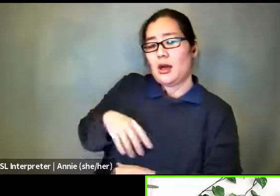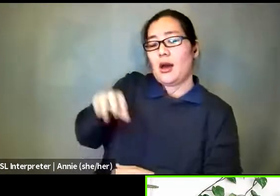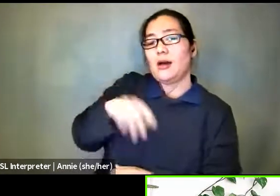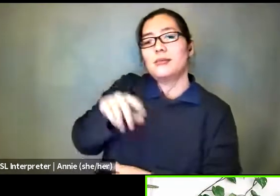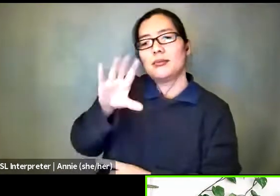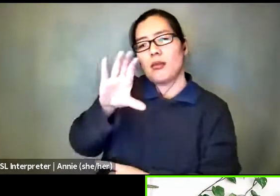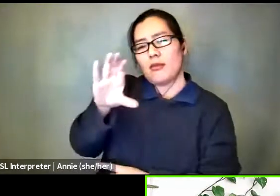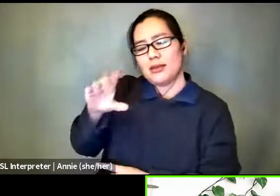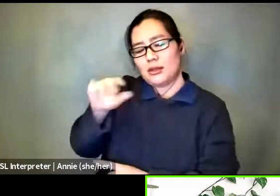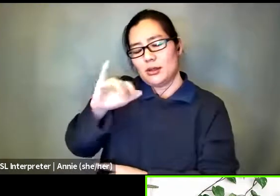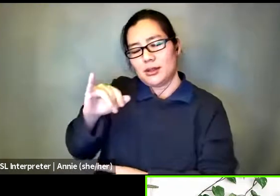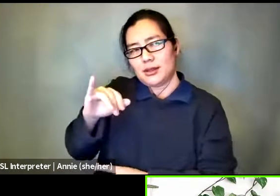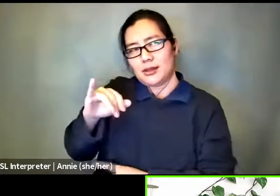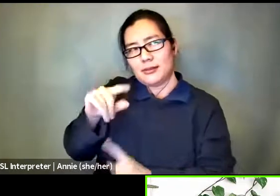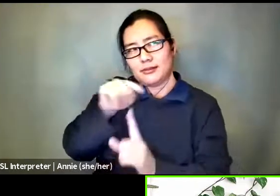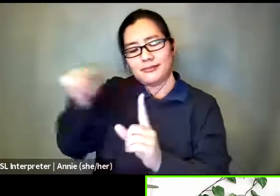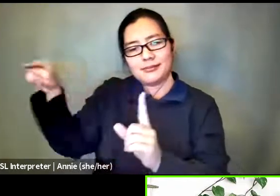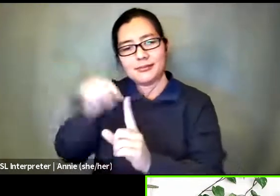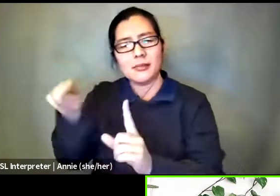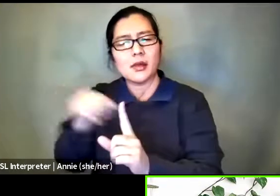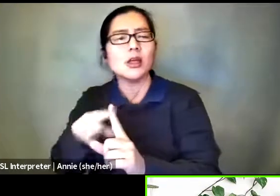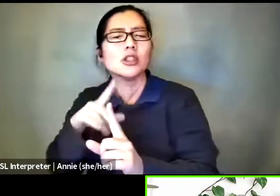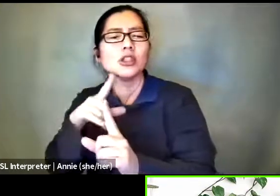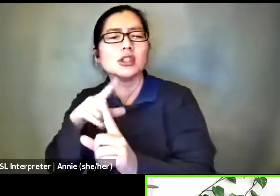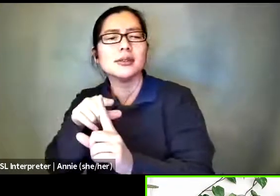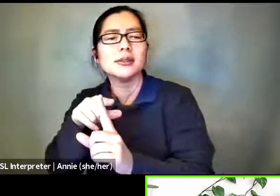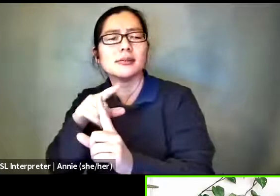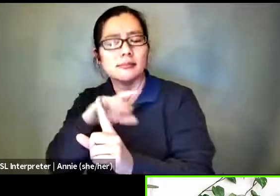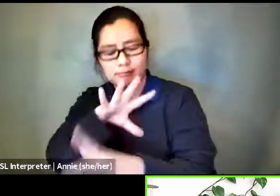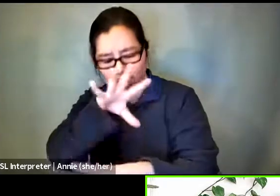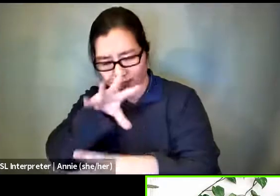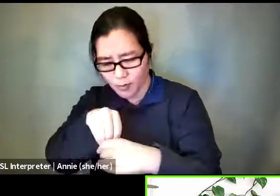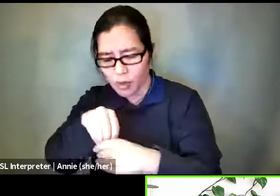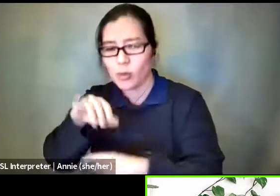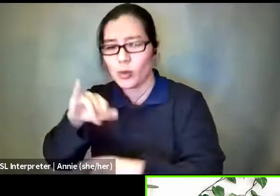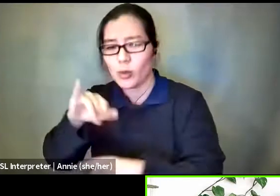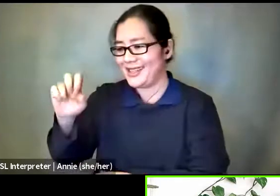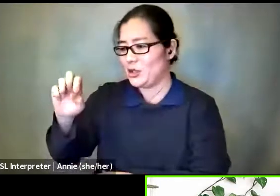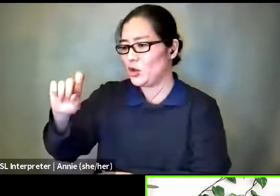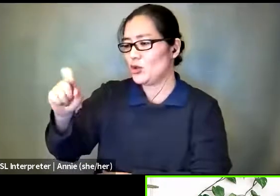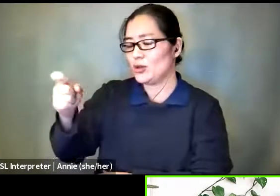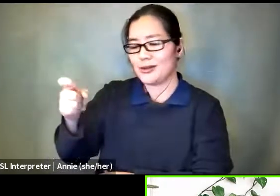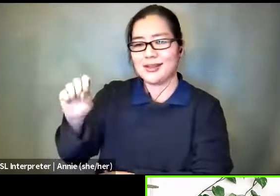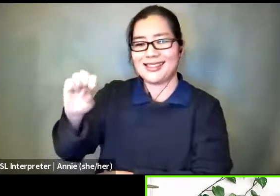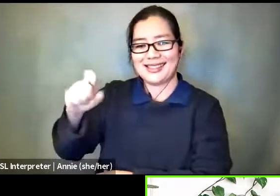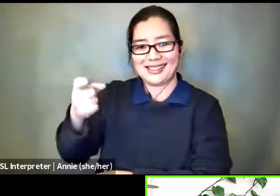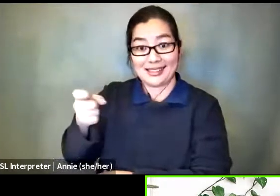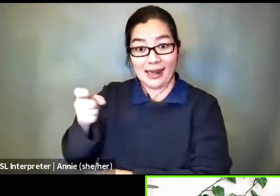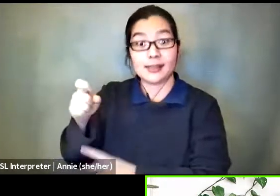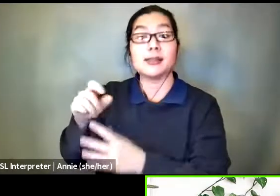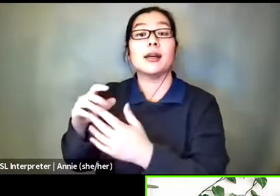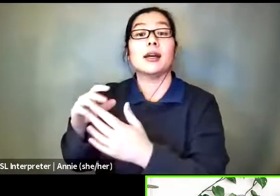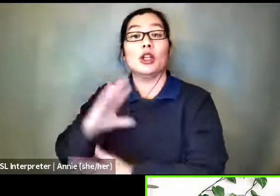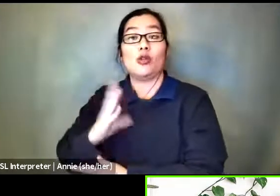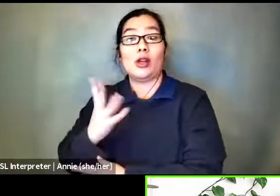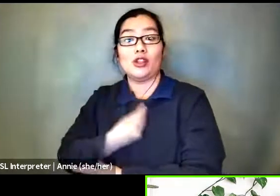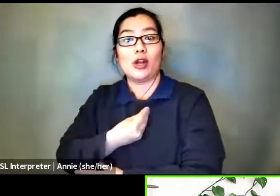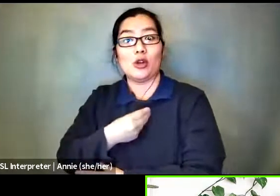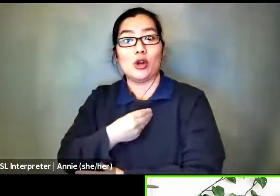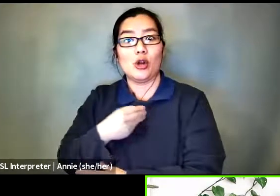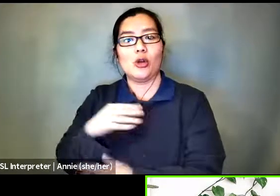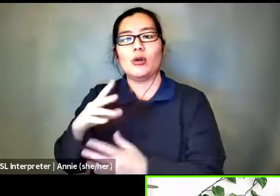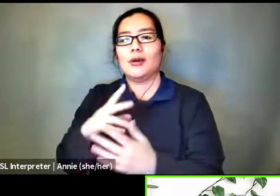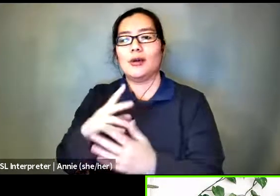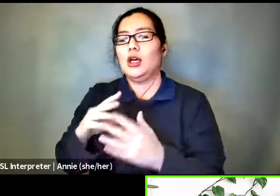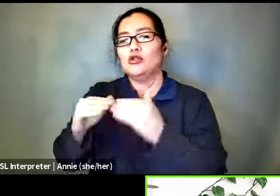of the Transgender, Gender Variant, and Intersex Justice Project, TJIJP. Many Black